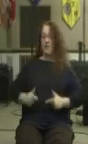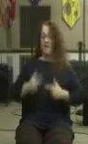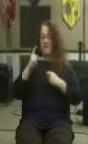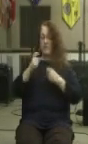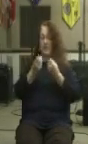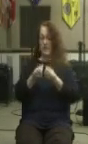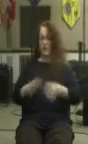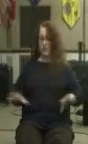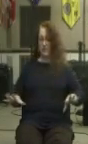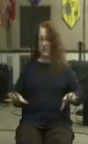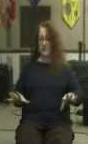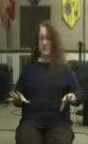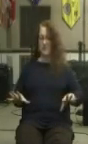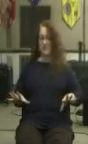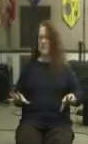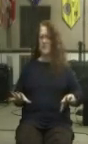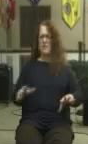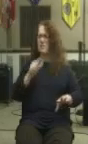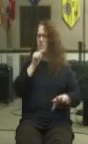you need to lose it.